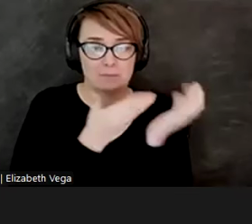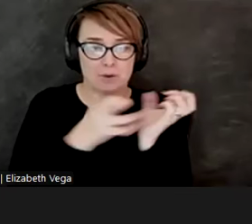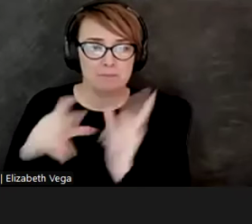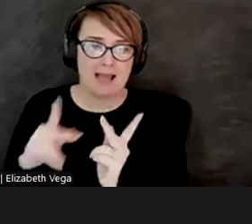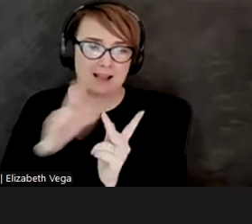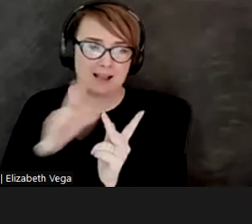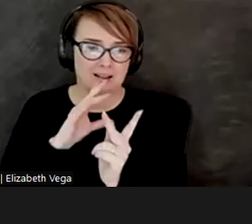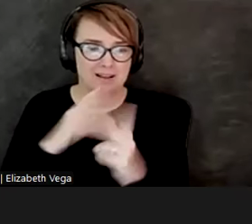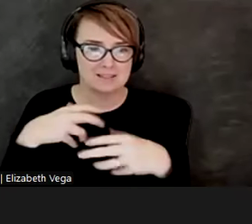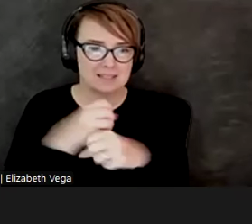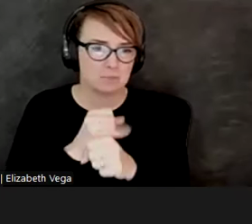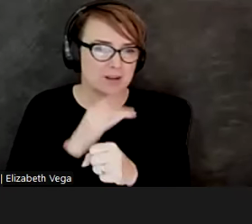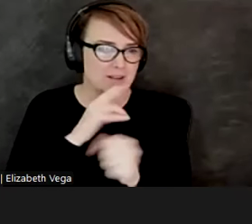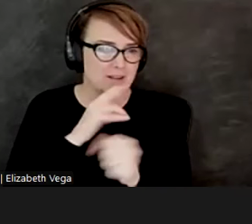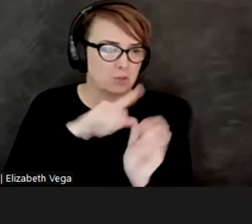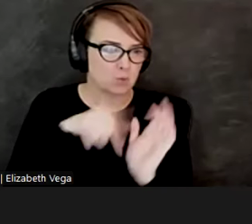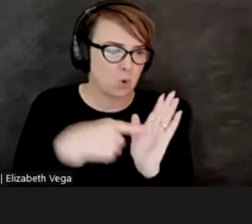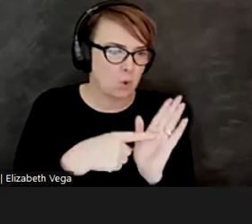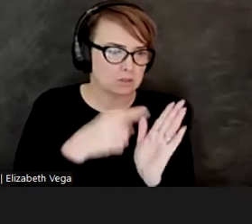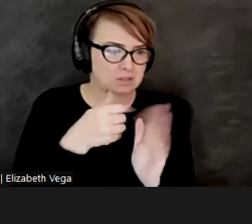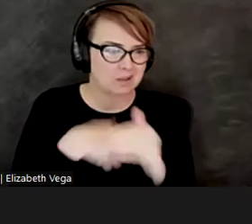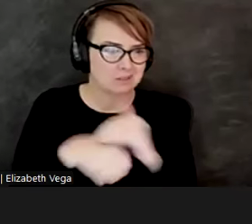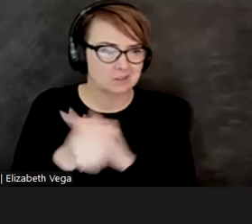in statute and regulation?